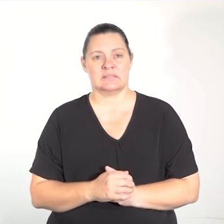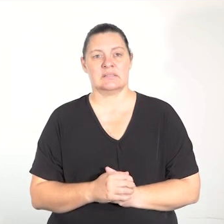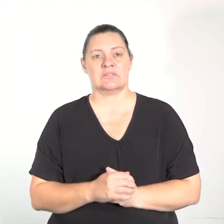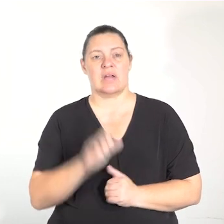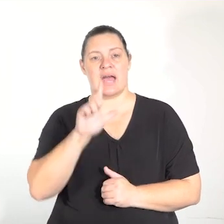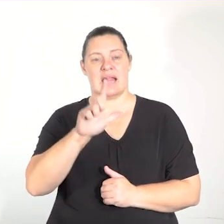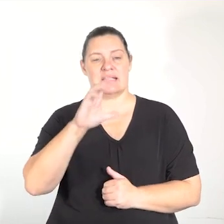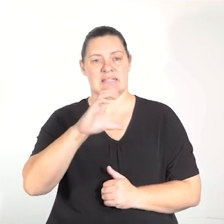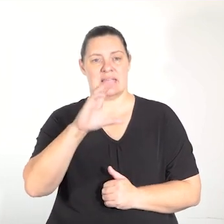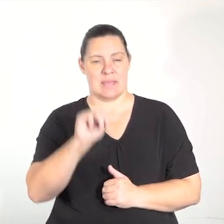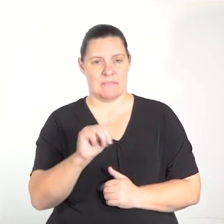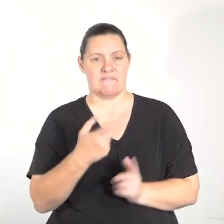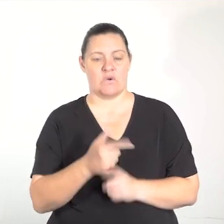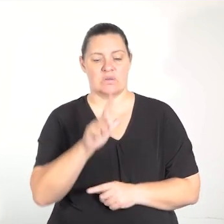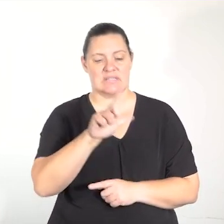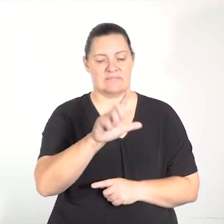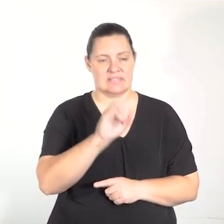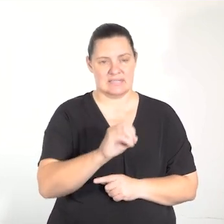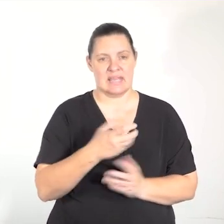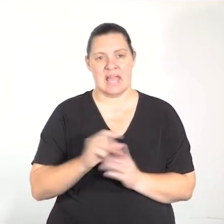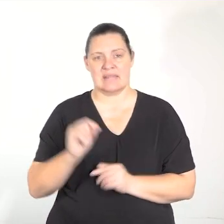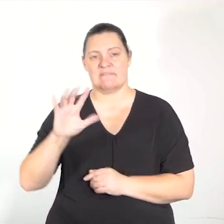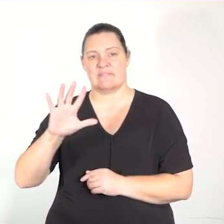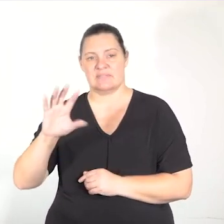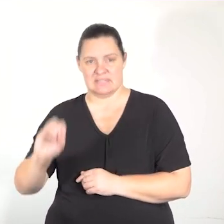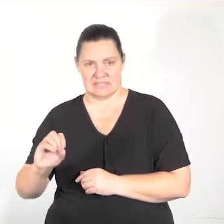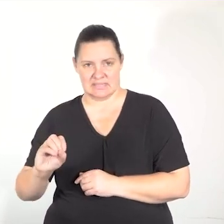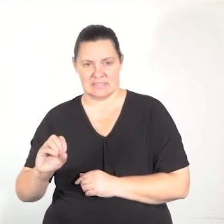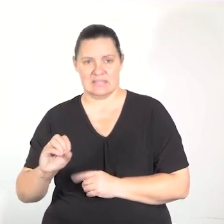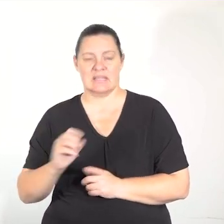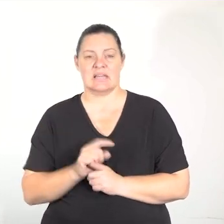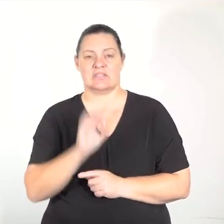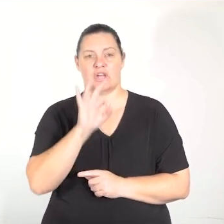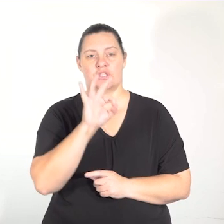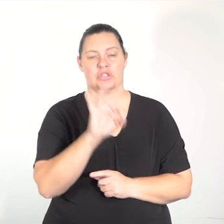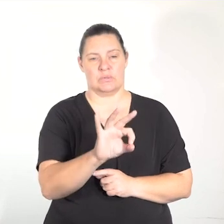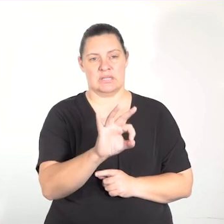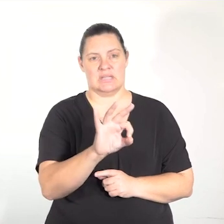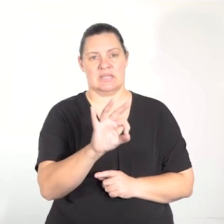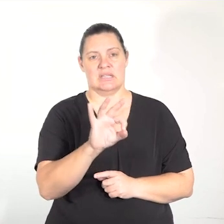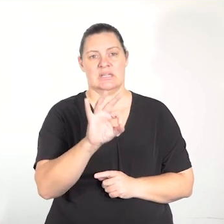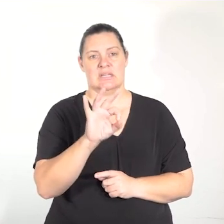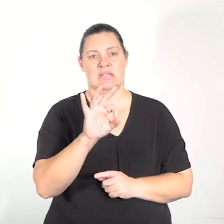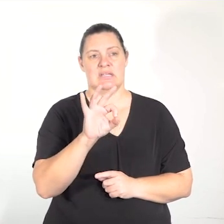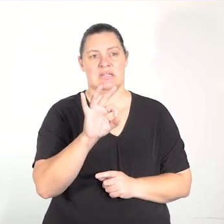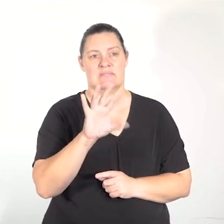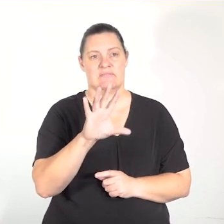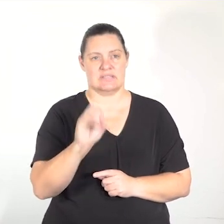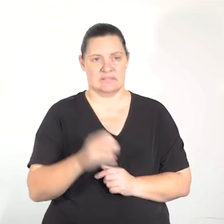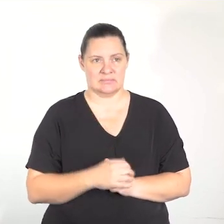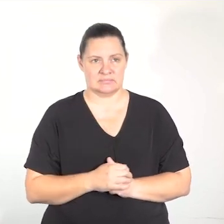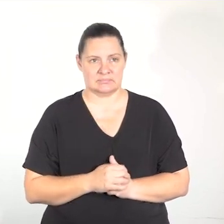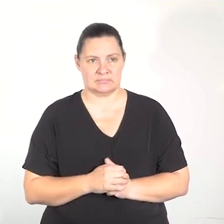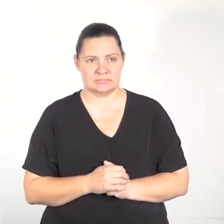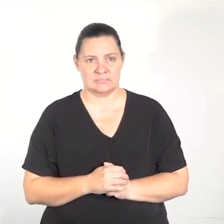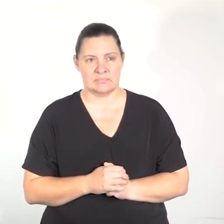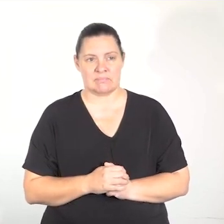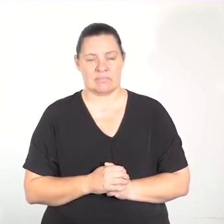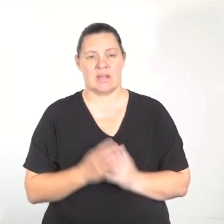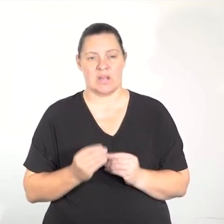I'm just going to say 2 multiplied by 5, multiplied by 5, and multiplied by 7. That will give me an answer